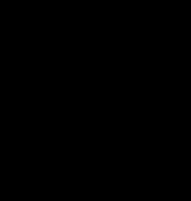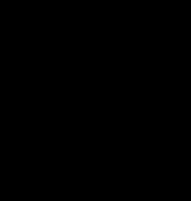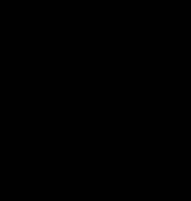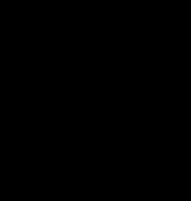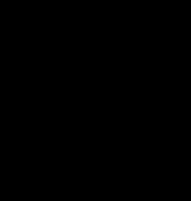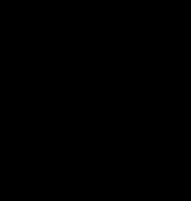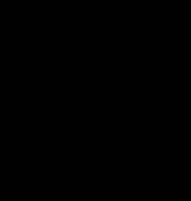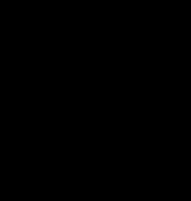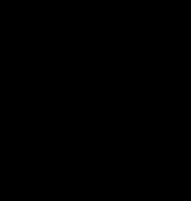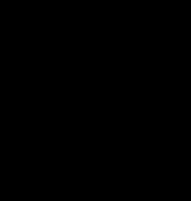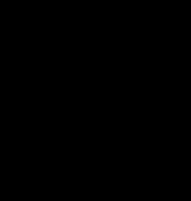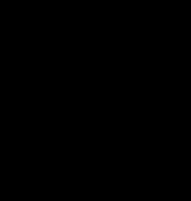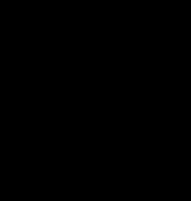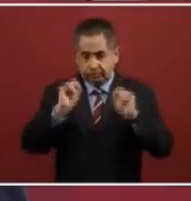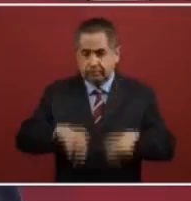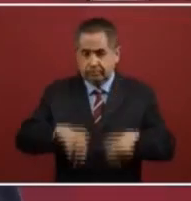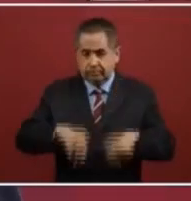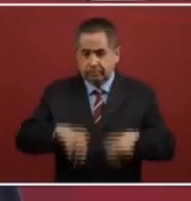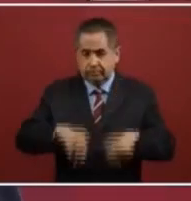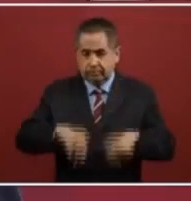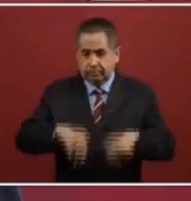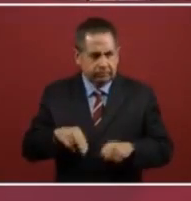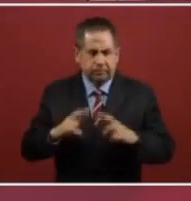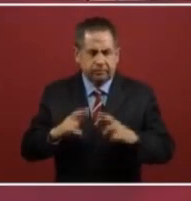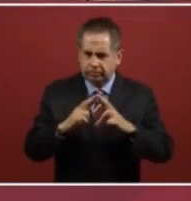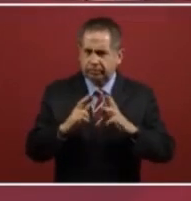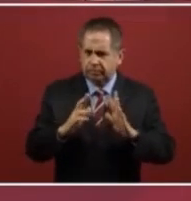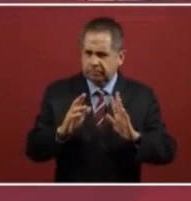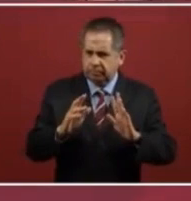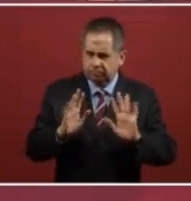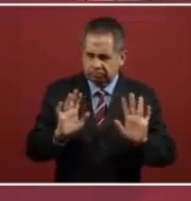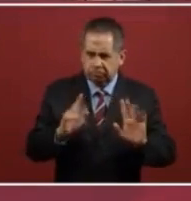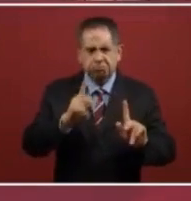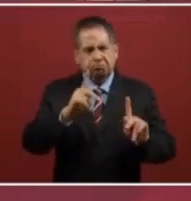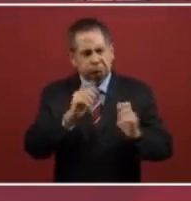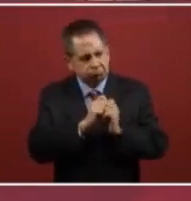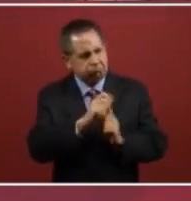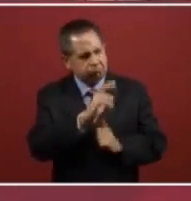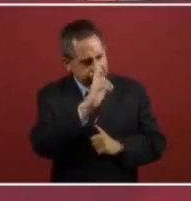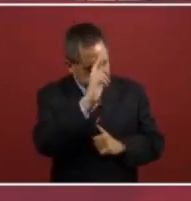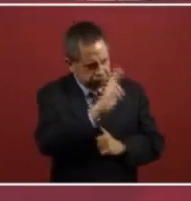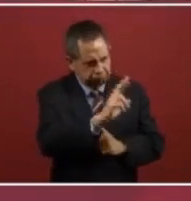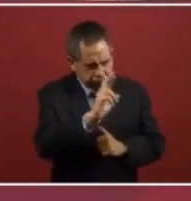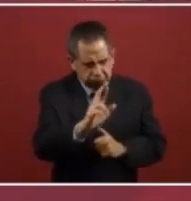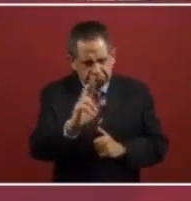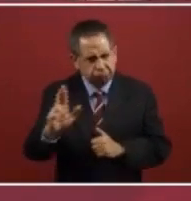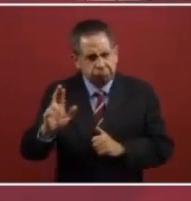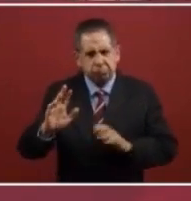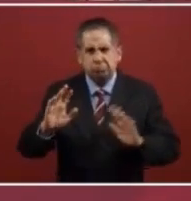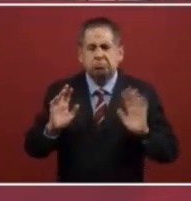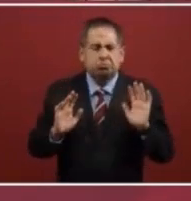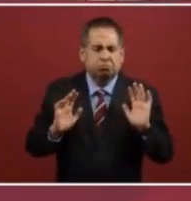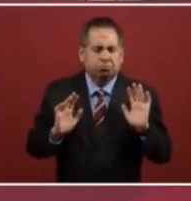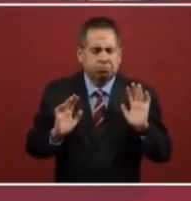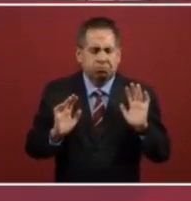things. tolerantes. He says we need to be honest but tolerant. No,